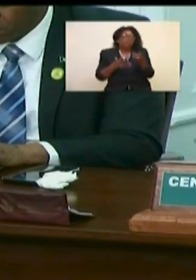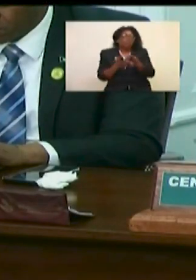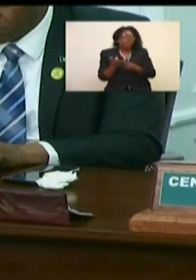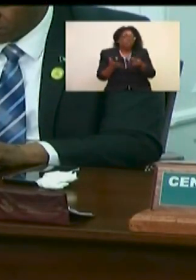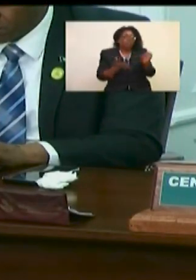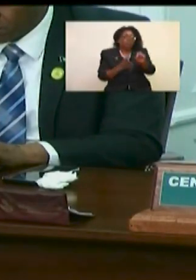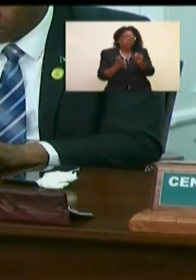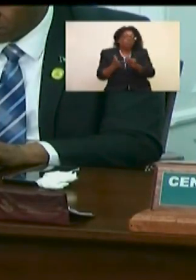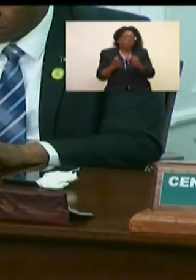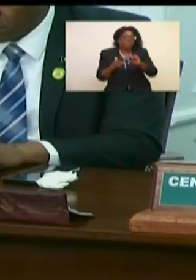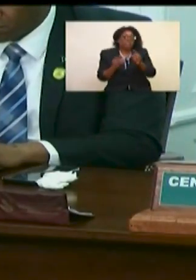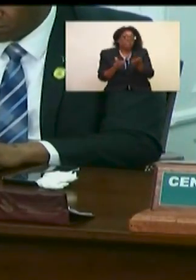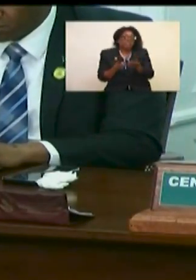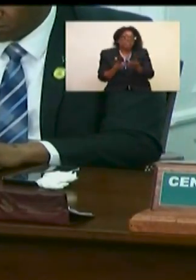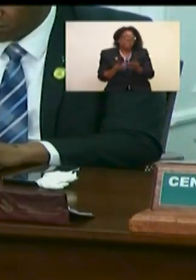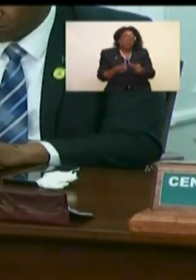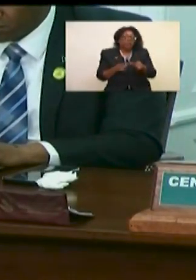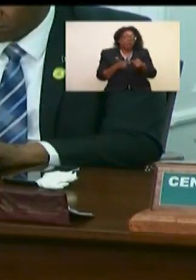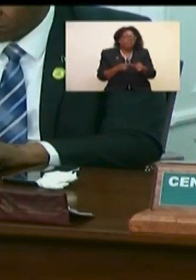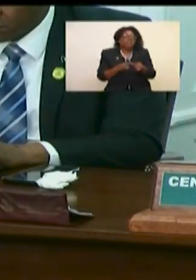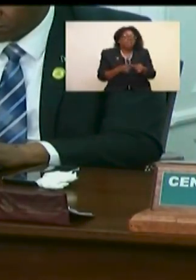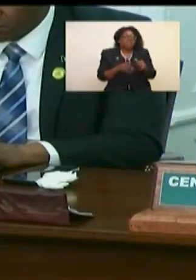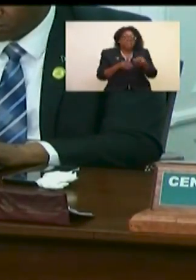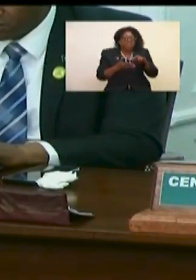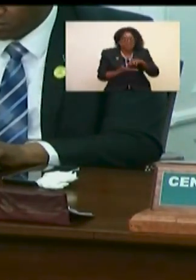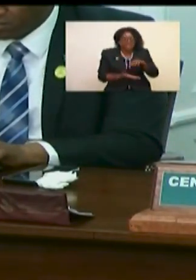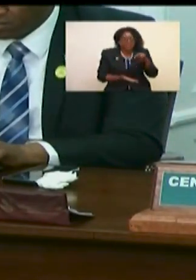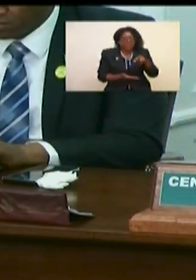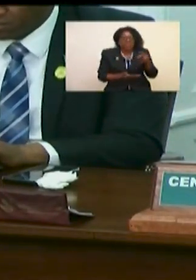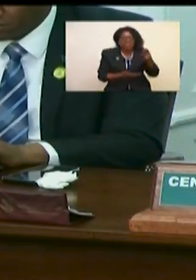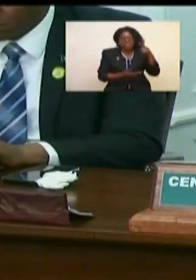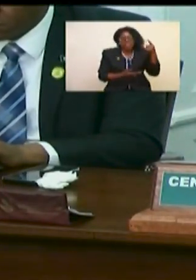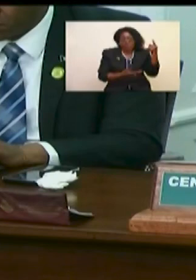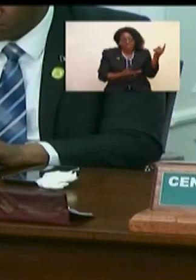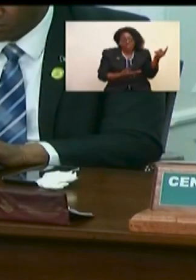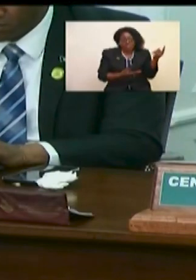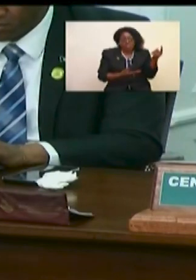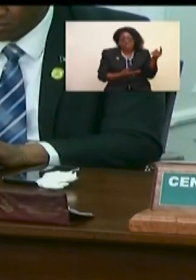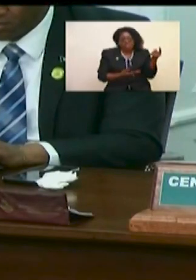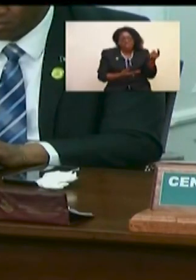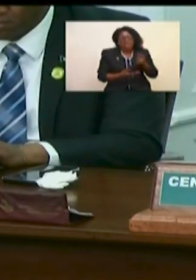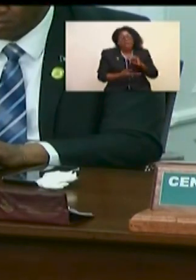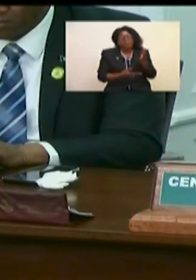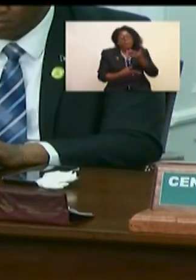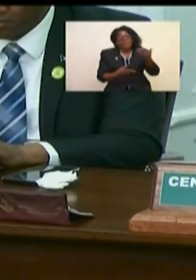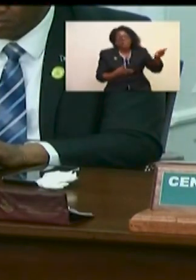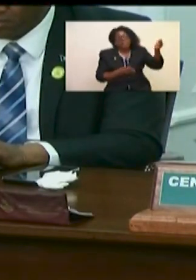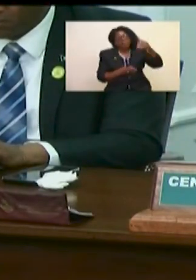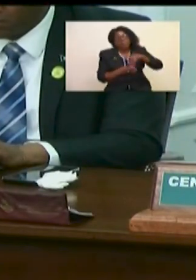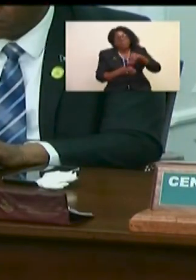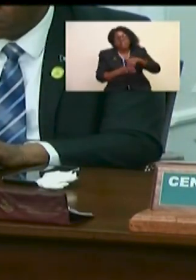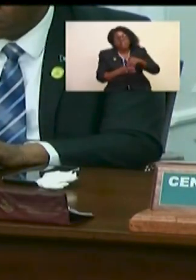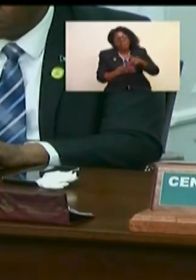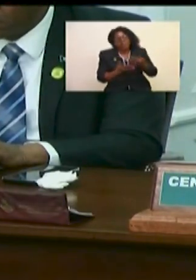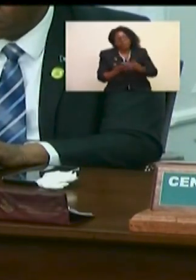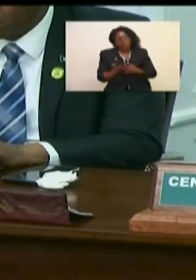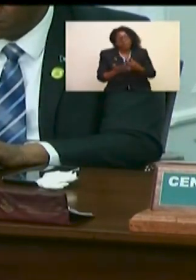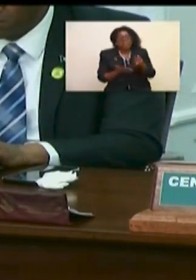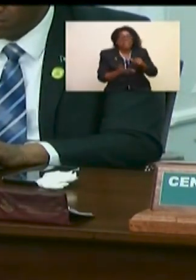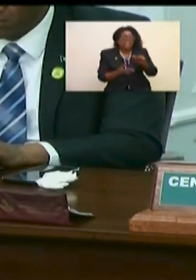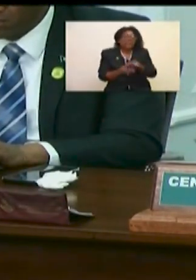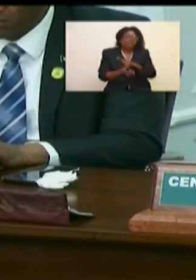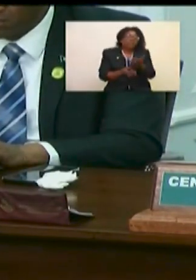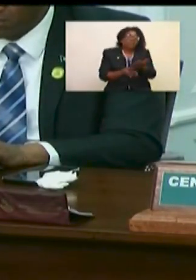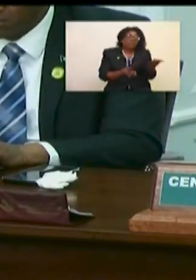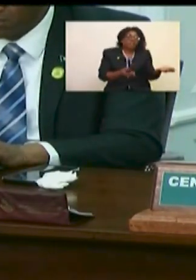we on this side still stand on that interpretation. And we had included in the report everything that ought